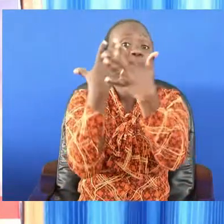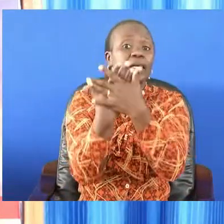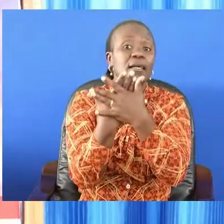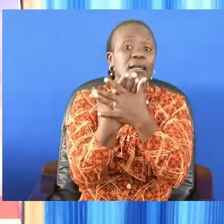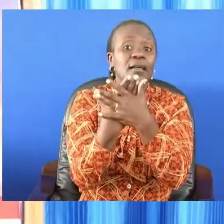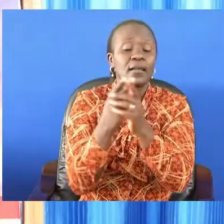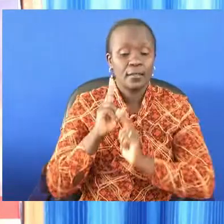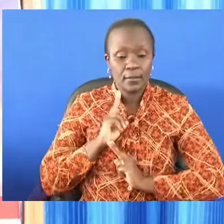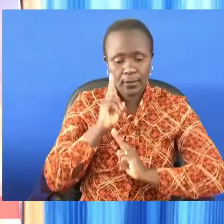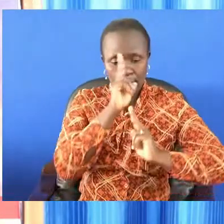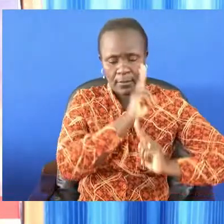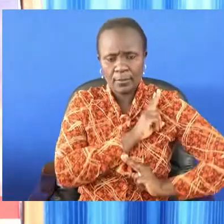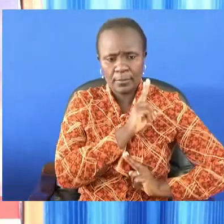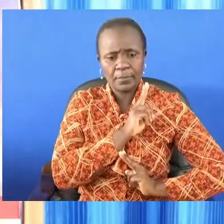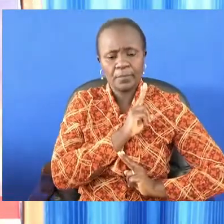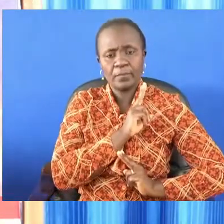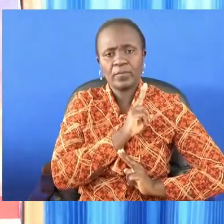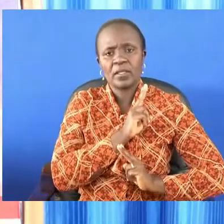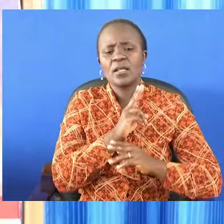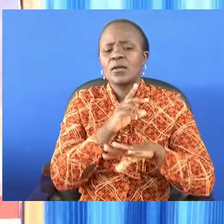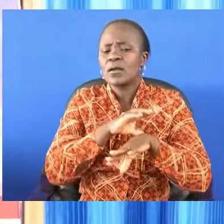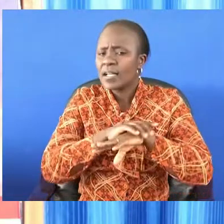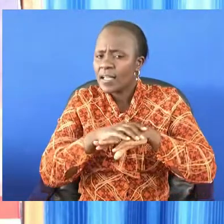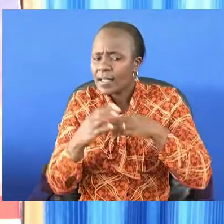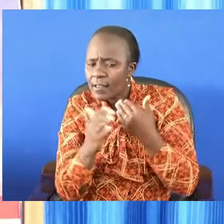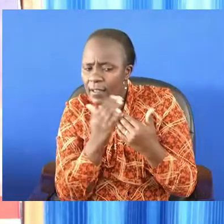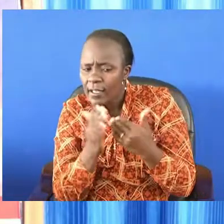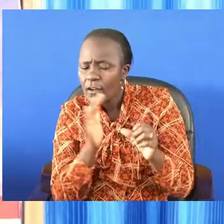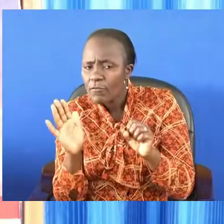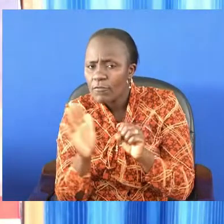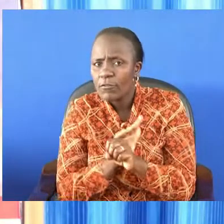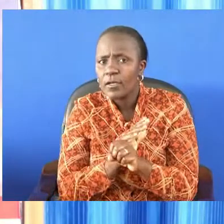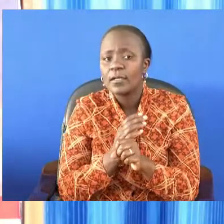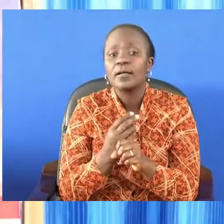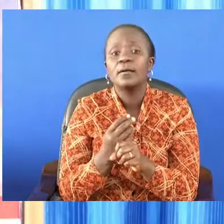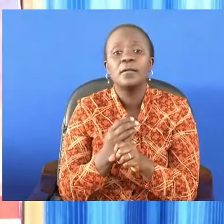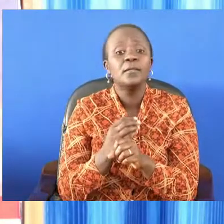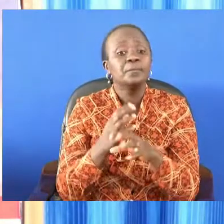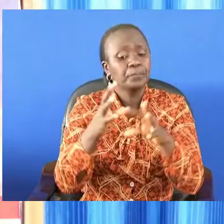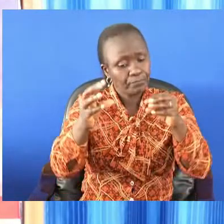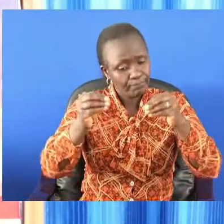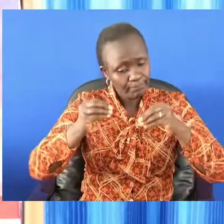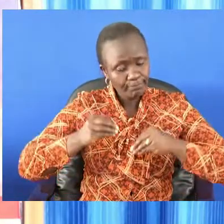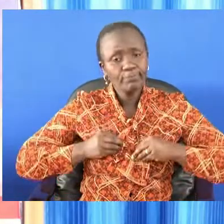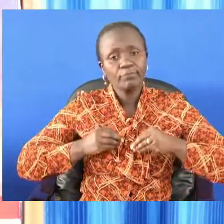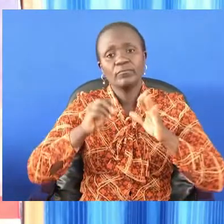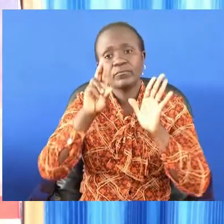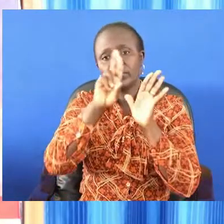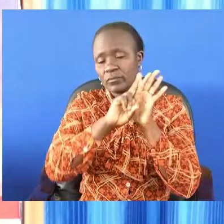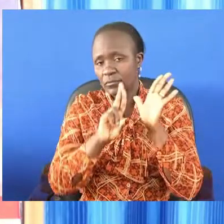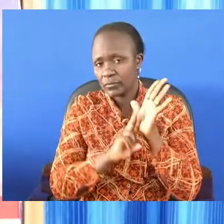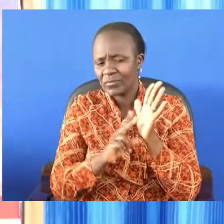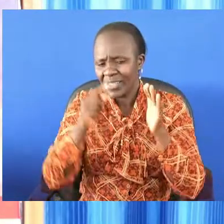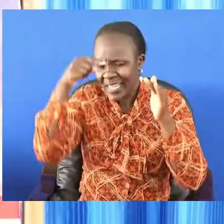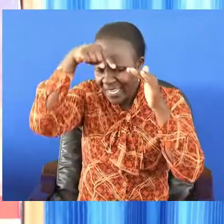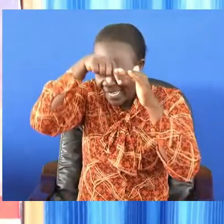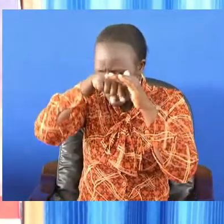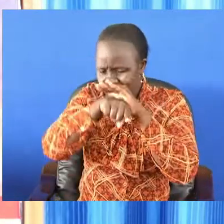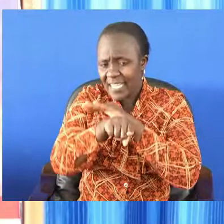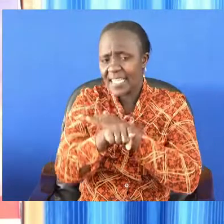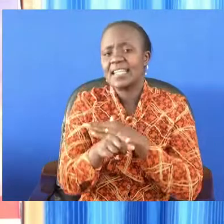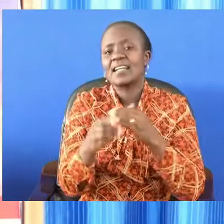the jailer was commanded to guard them carefully. When he received these orders, he put them in the inner